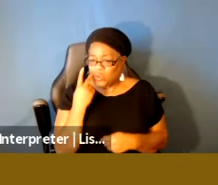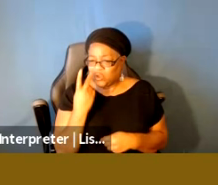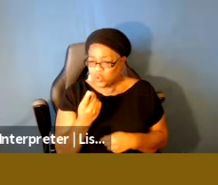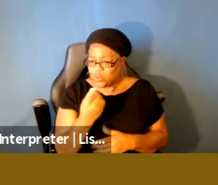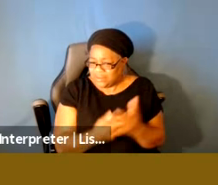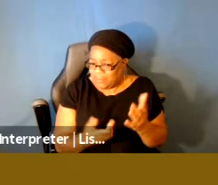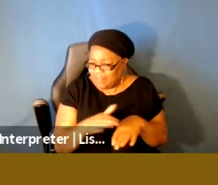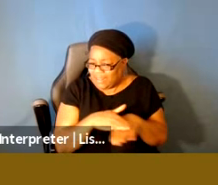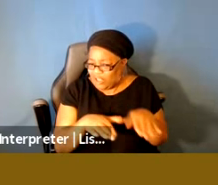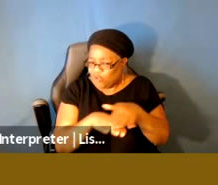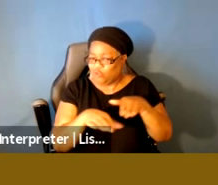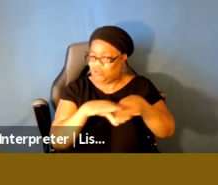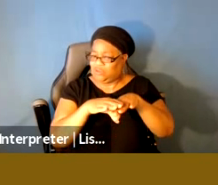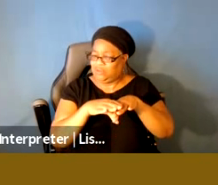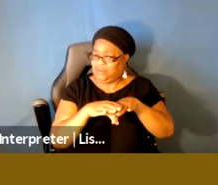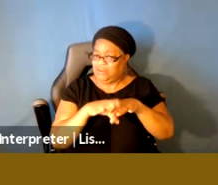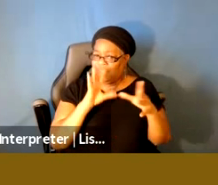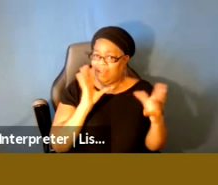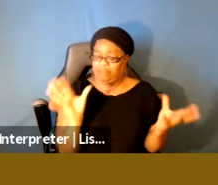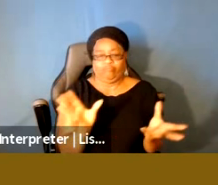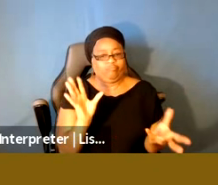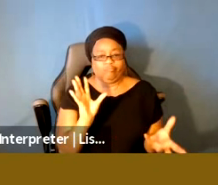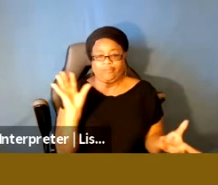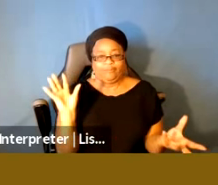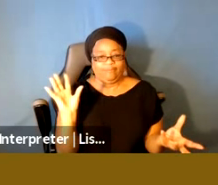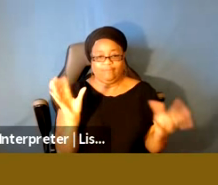layers in which comprise this video.